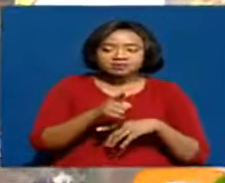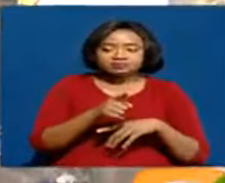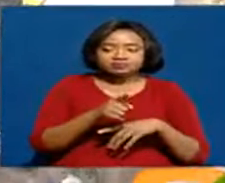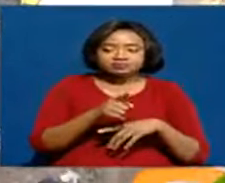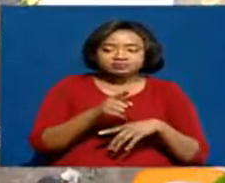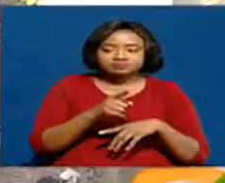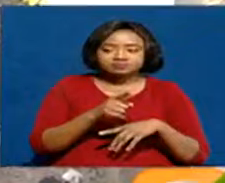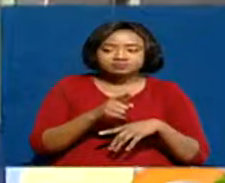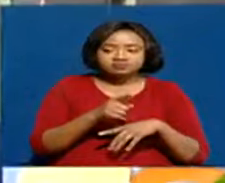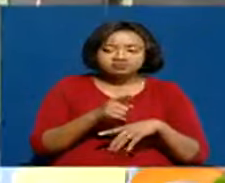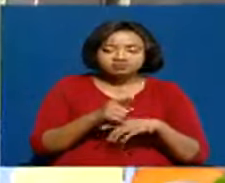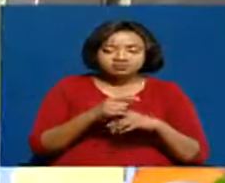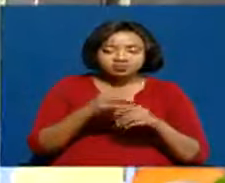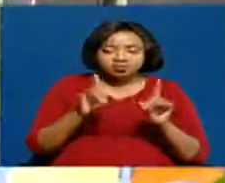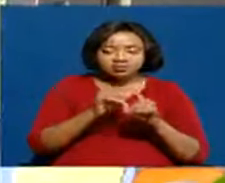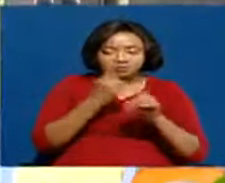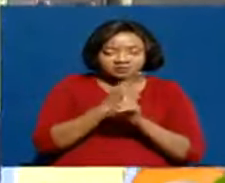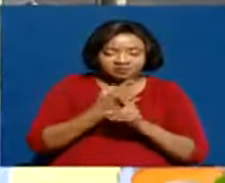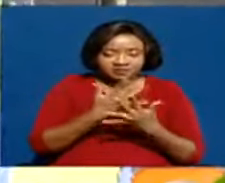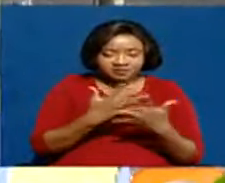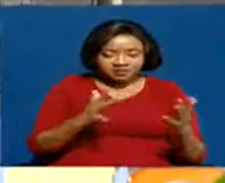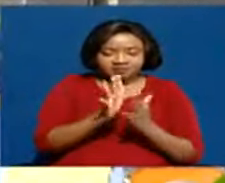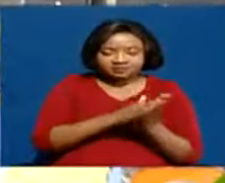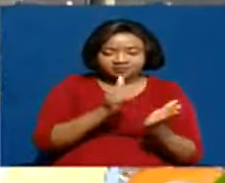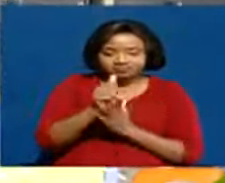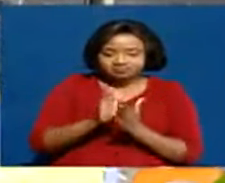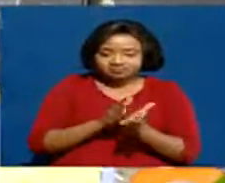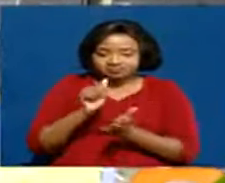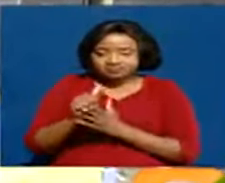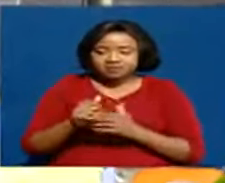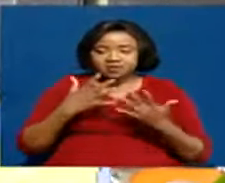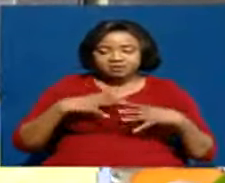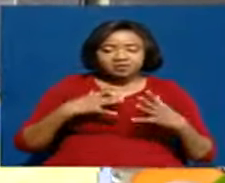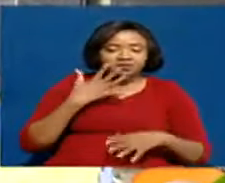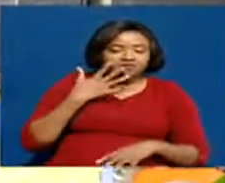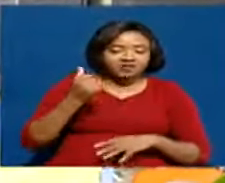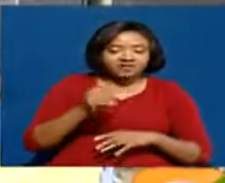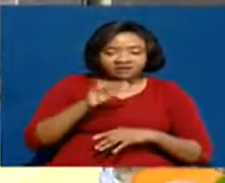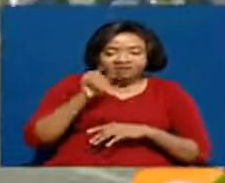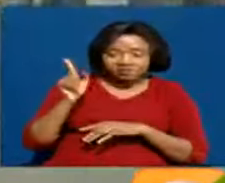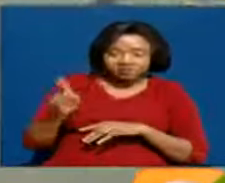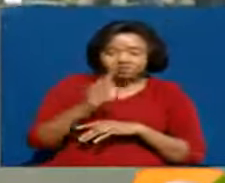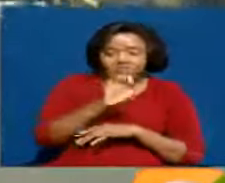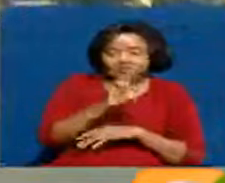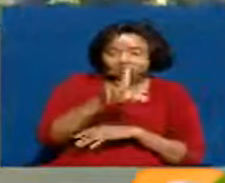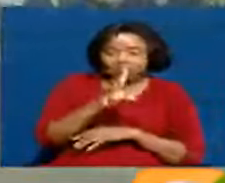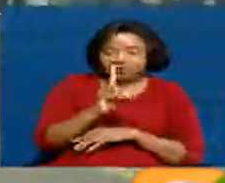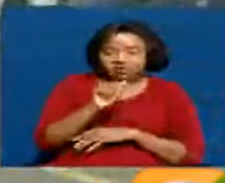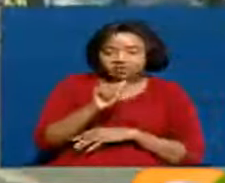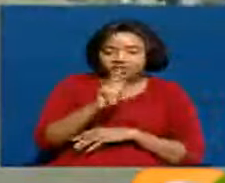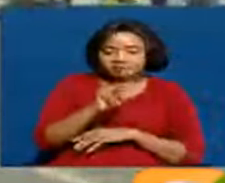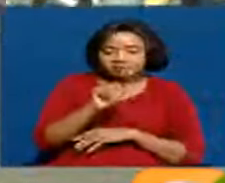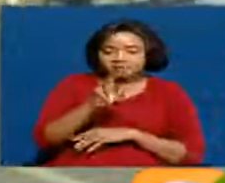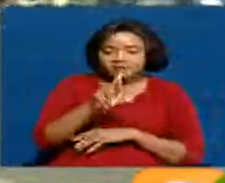items destroyed in broad daylight. A mob of more than 500 people from the neighboring Eldama Ravine sub-county in